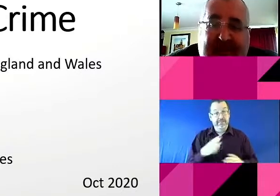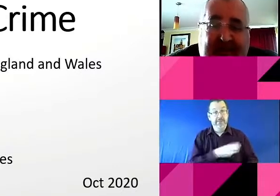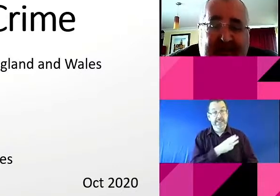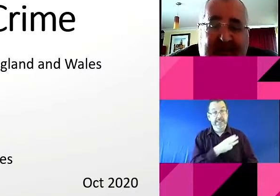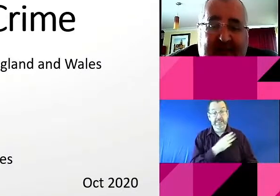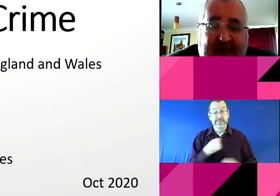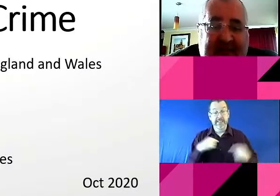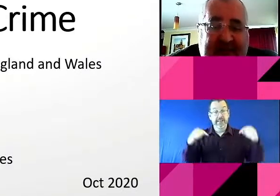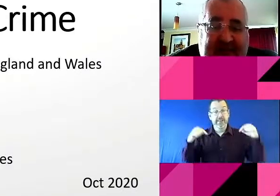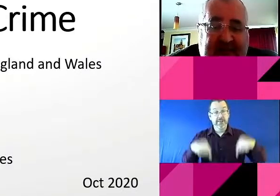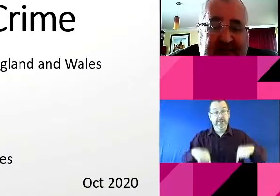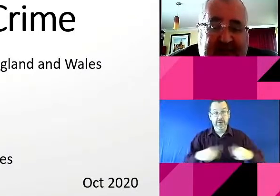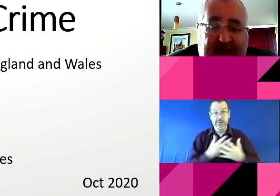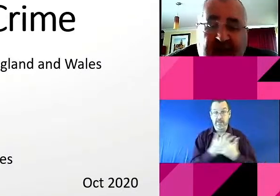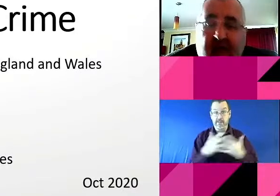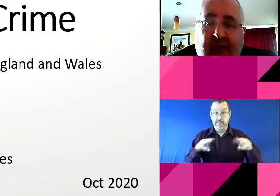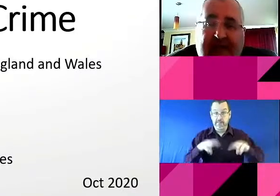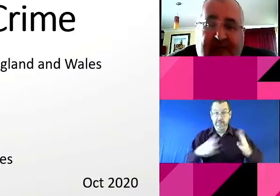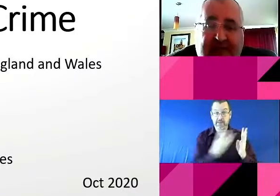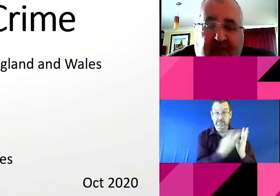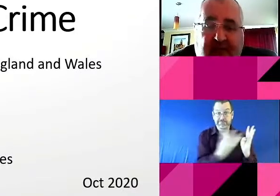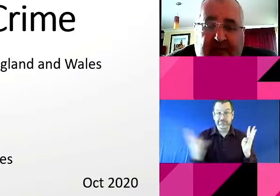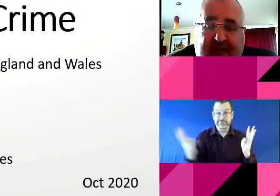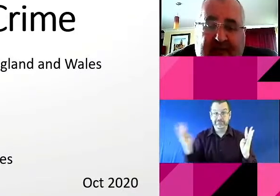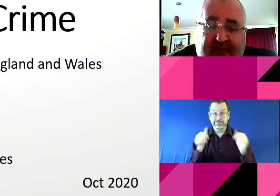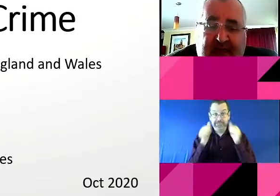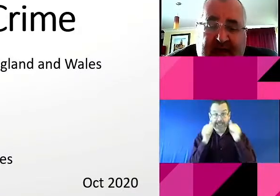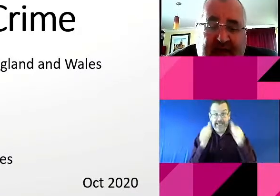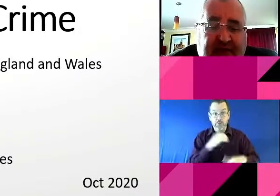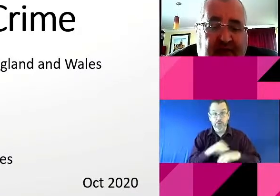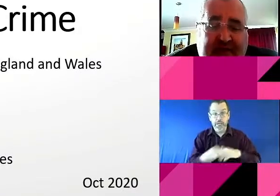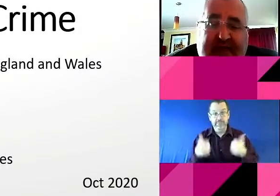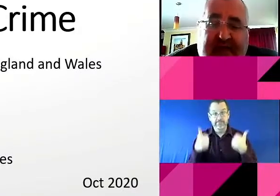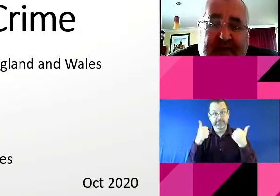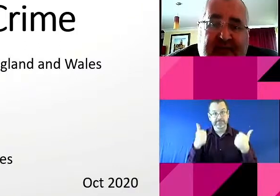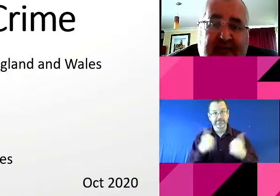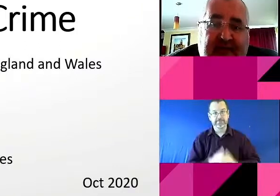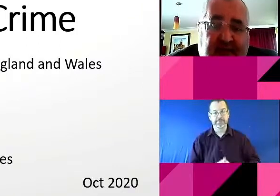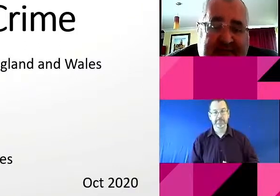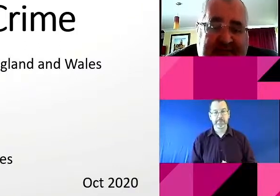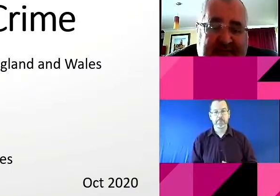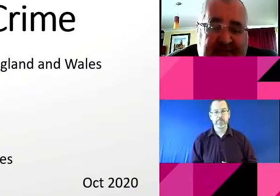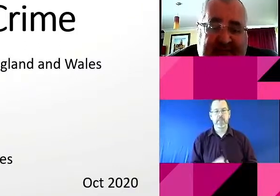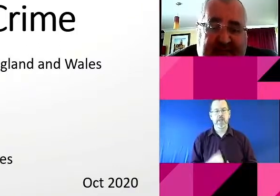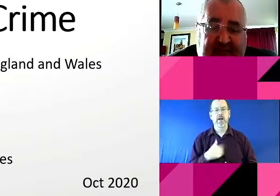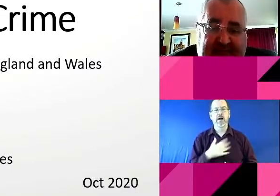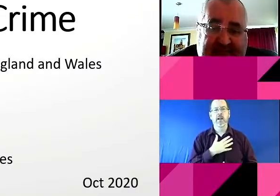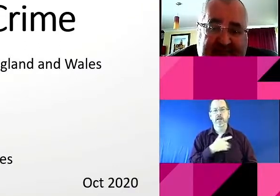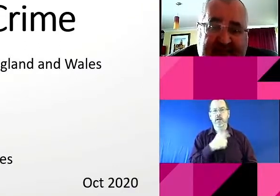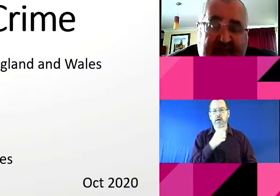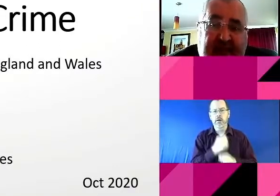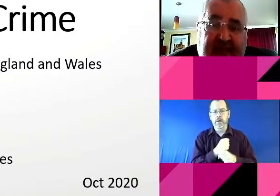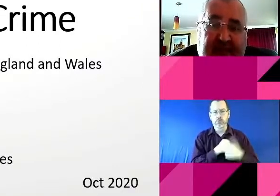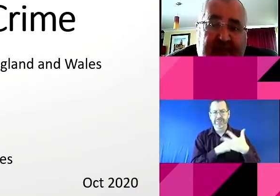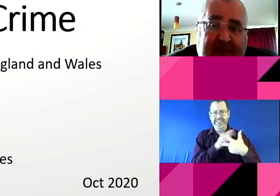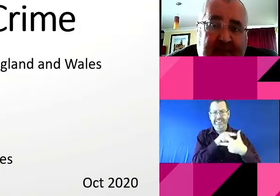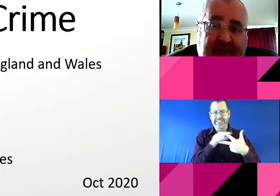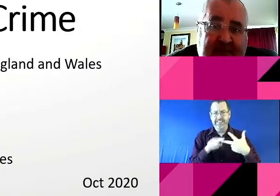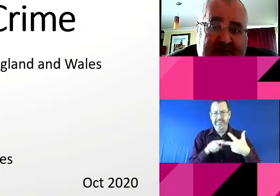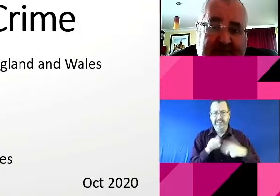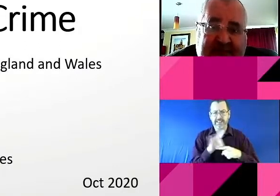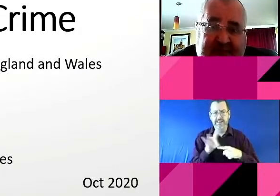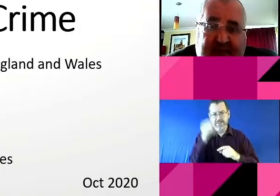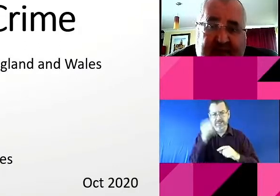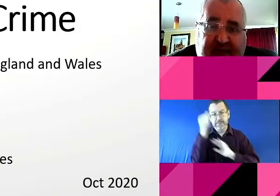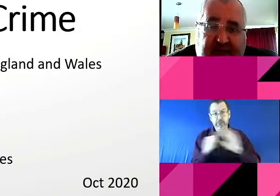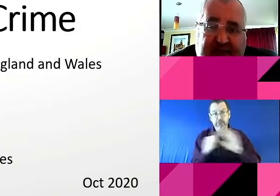many people are attending today. What I'll talk about draws on a threefold set of experiences from my